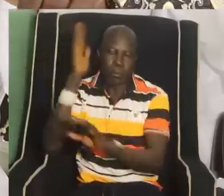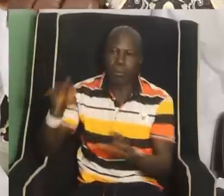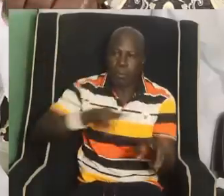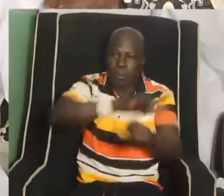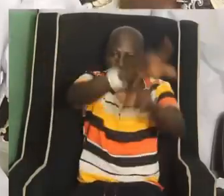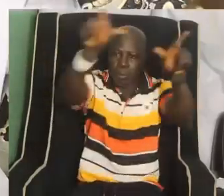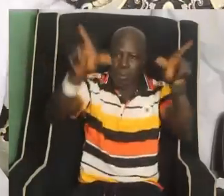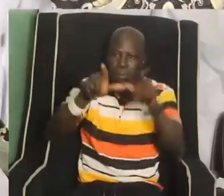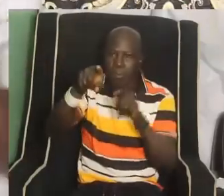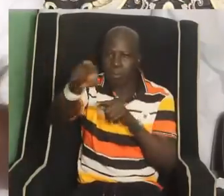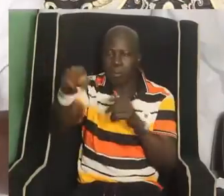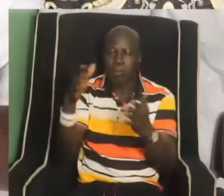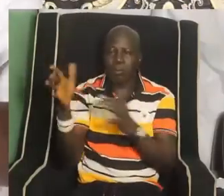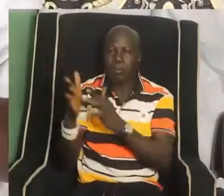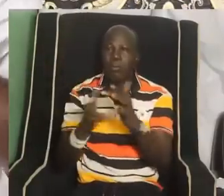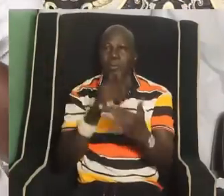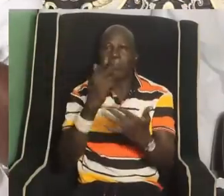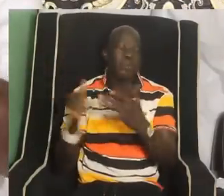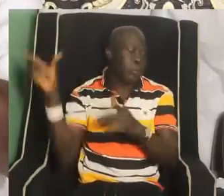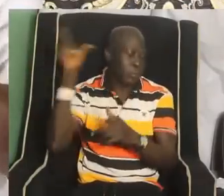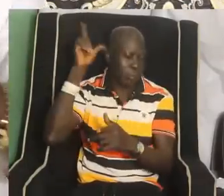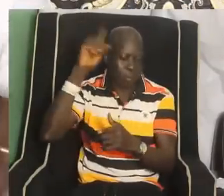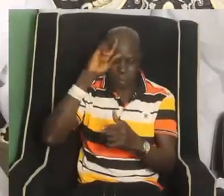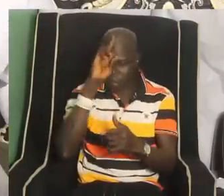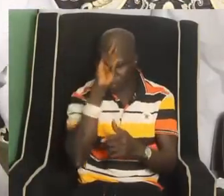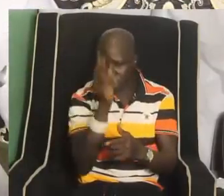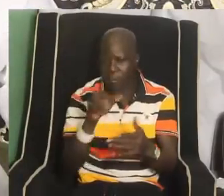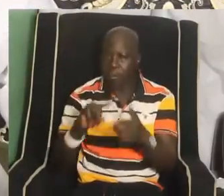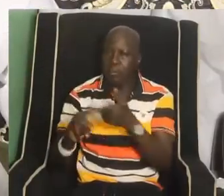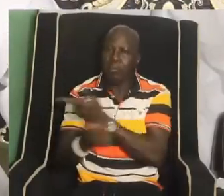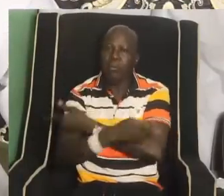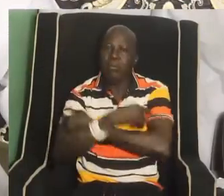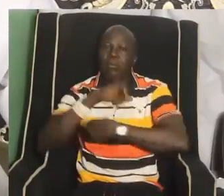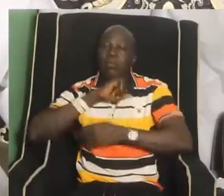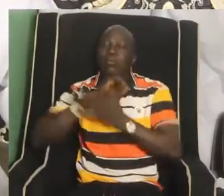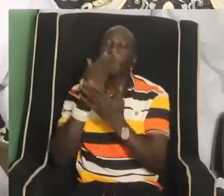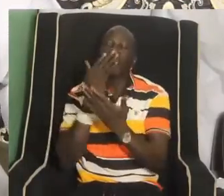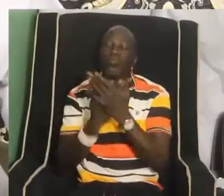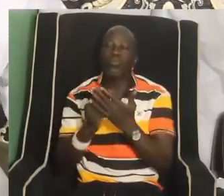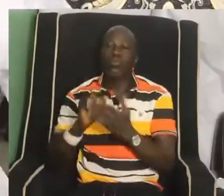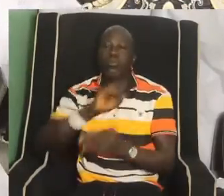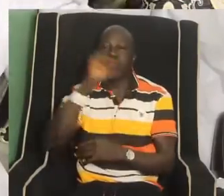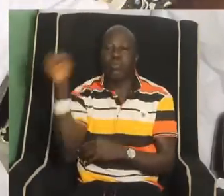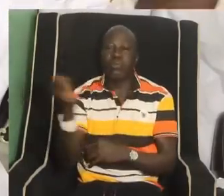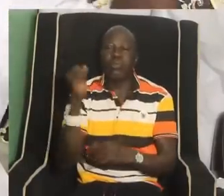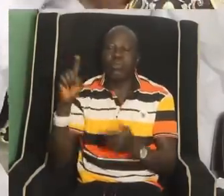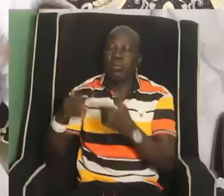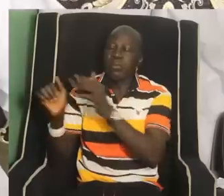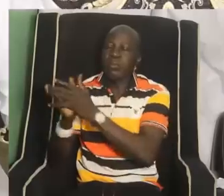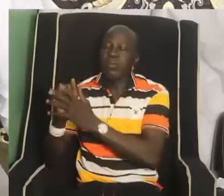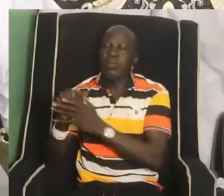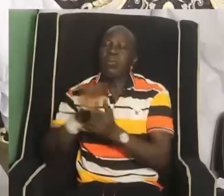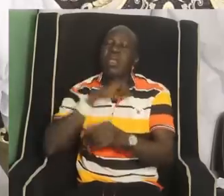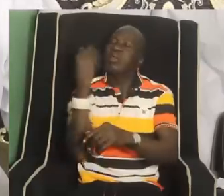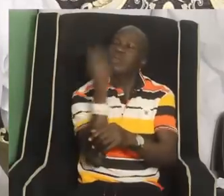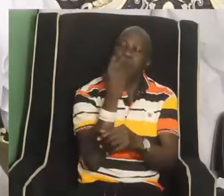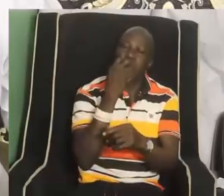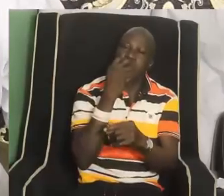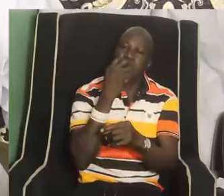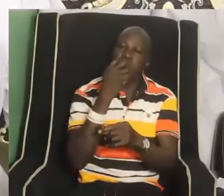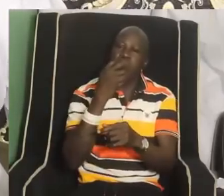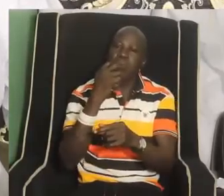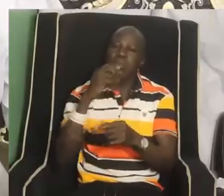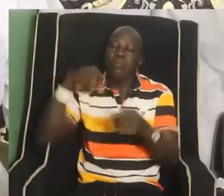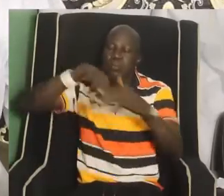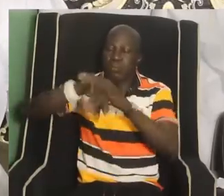e loruko Jesu. E gbo mi sa. Only je ojo isegun. Today is victorious day. Emi na wa soro. I speak.